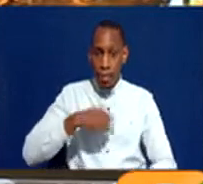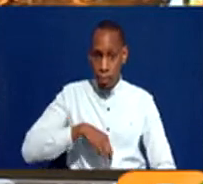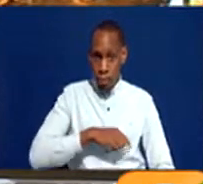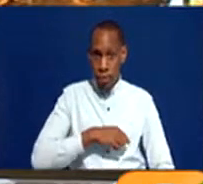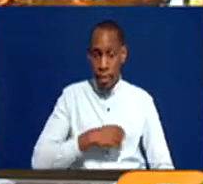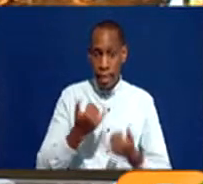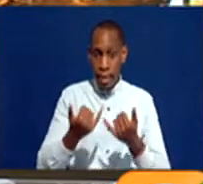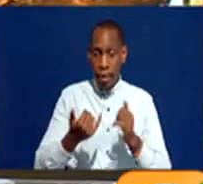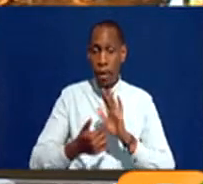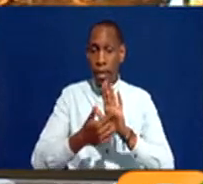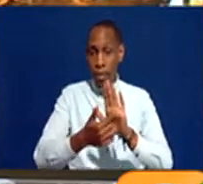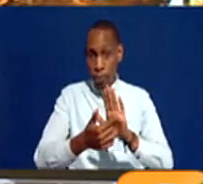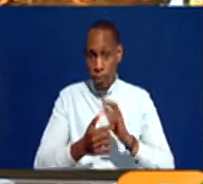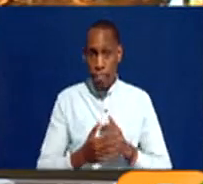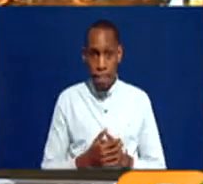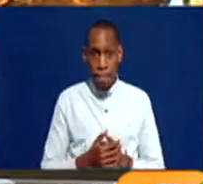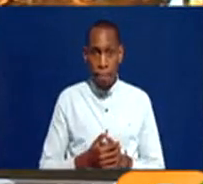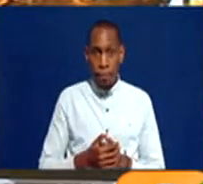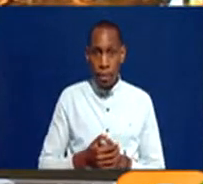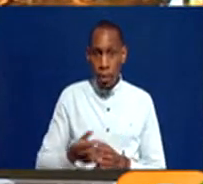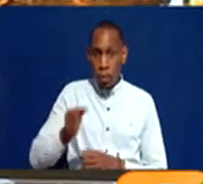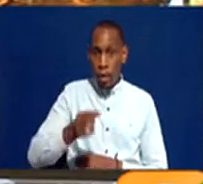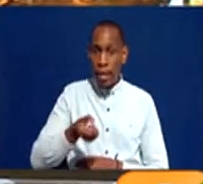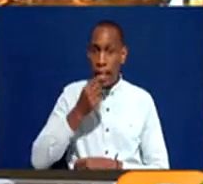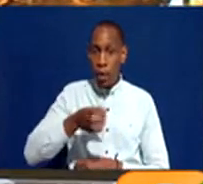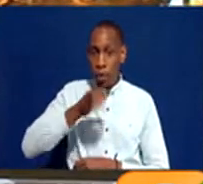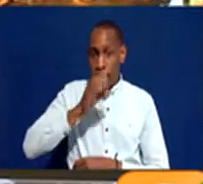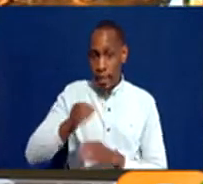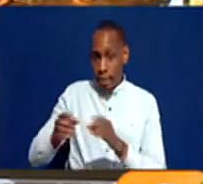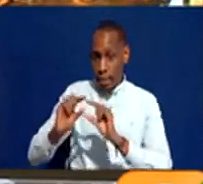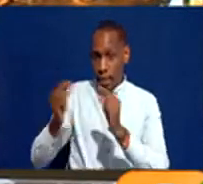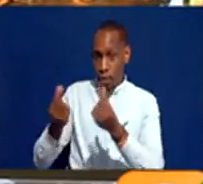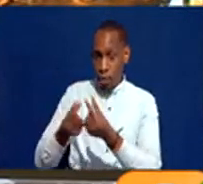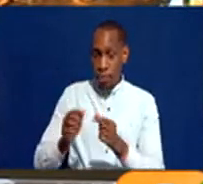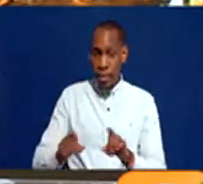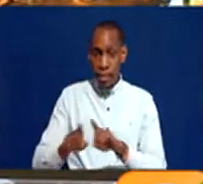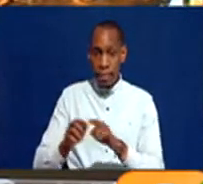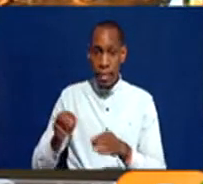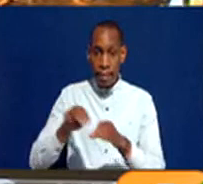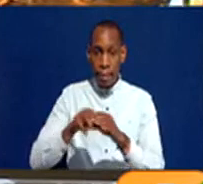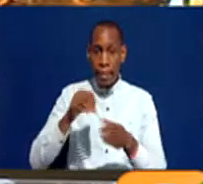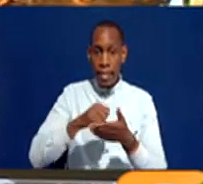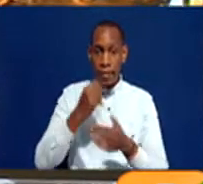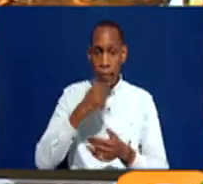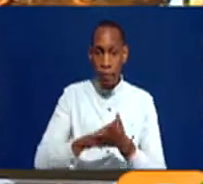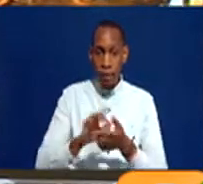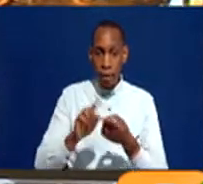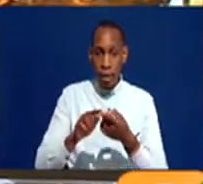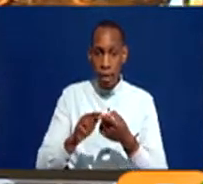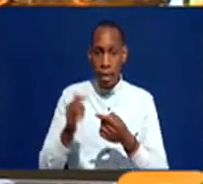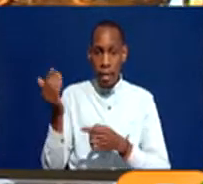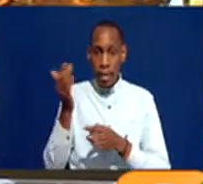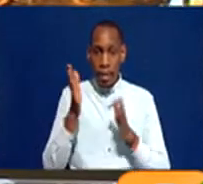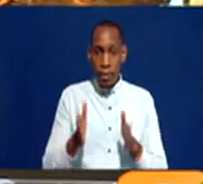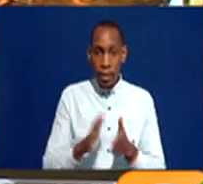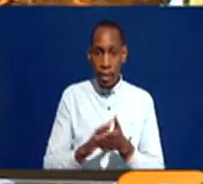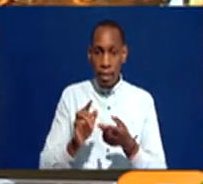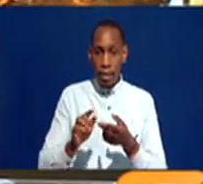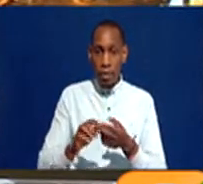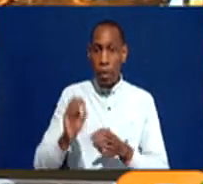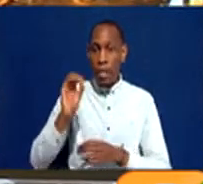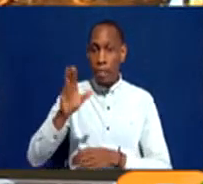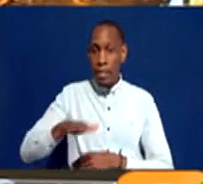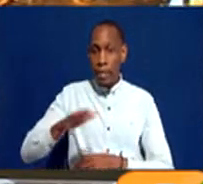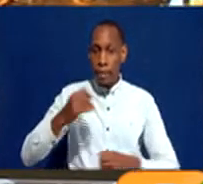Nyambura now reports, the drink spiking syndicate has amongst its members bartenders at high-end clubs